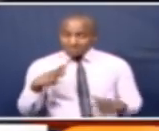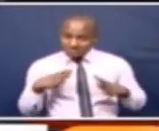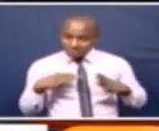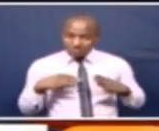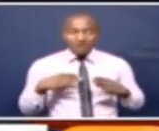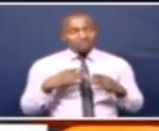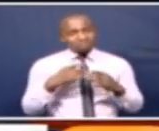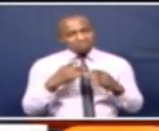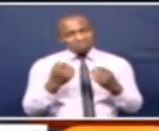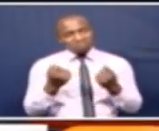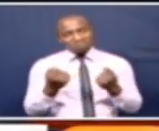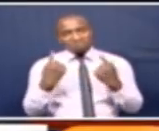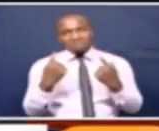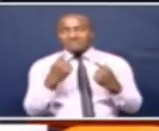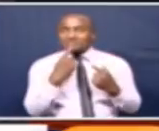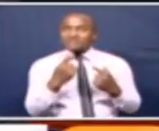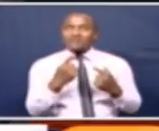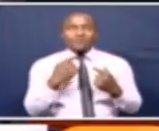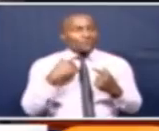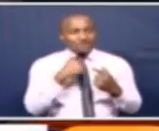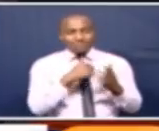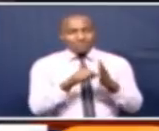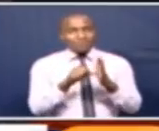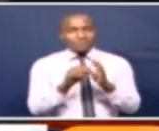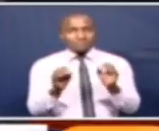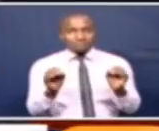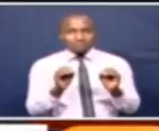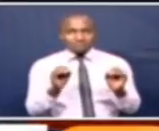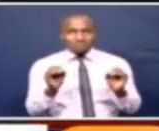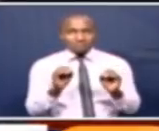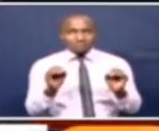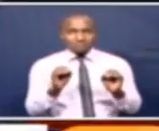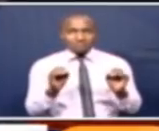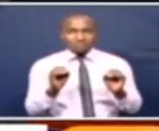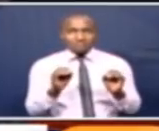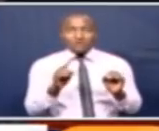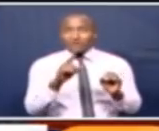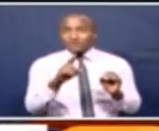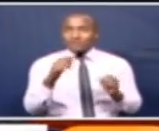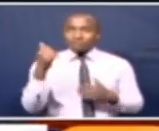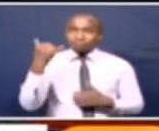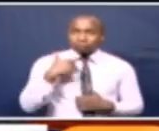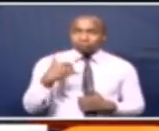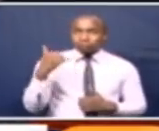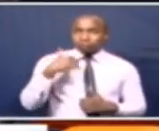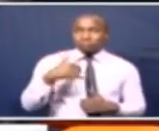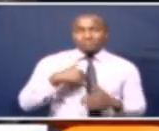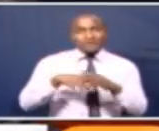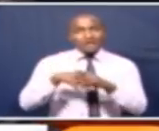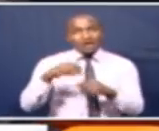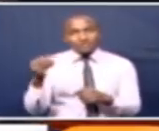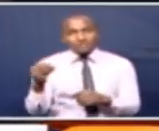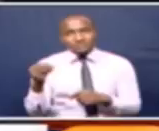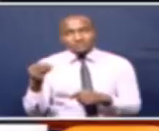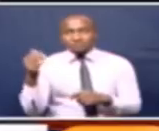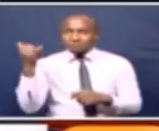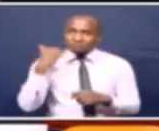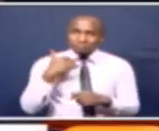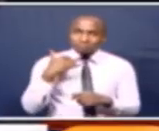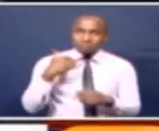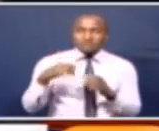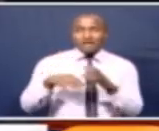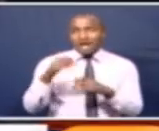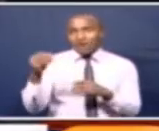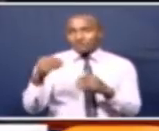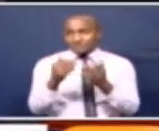very understanding. They told me, madam, we have no problem with that. So they kept calling. I went out, received calls. So when